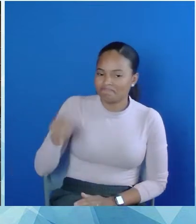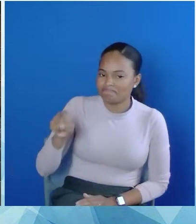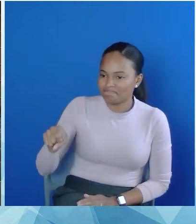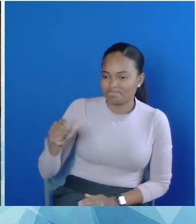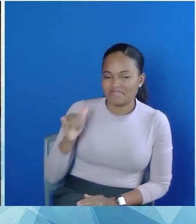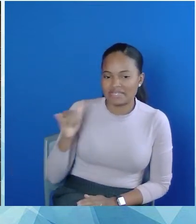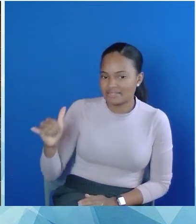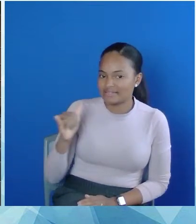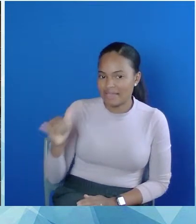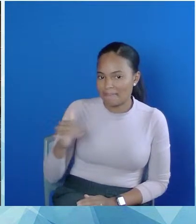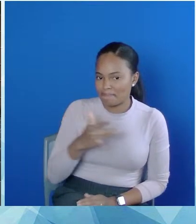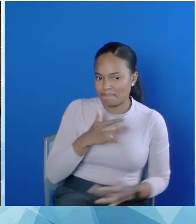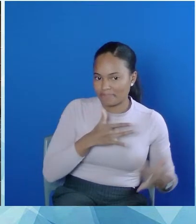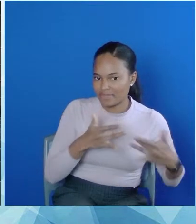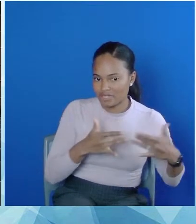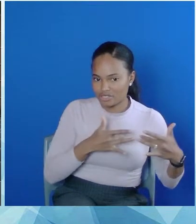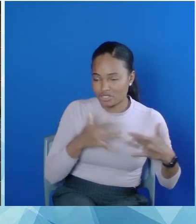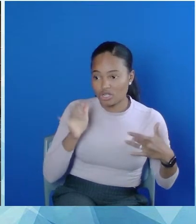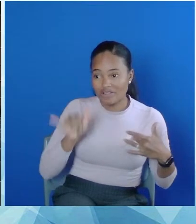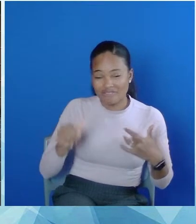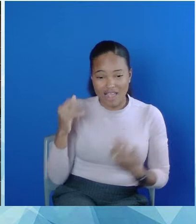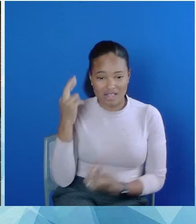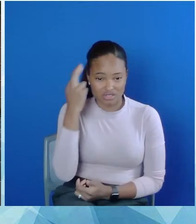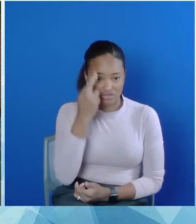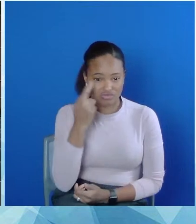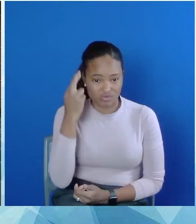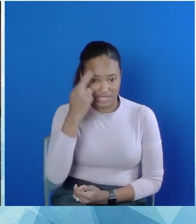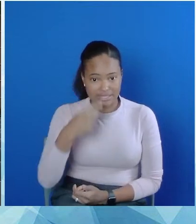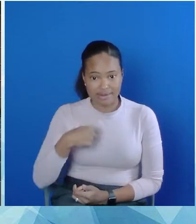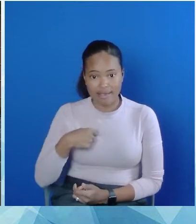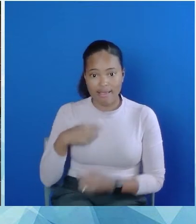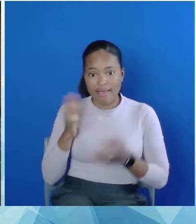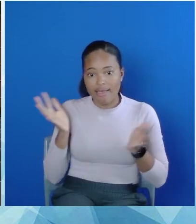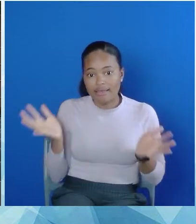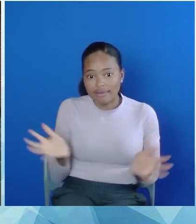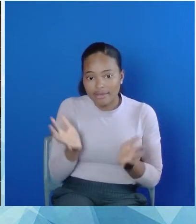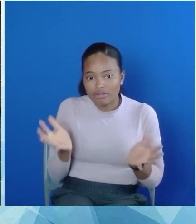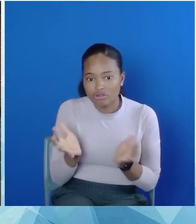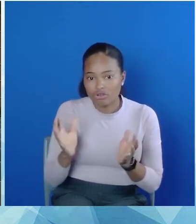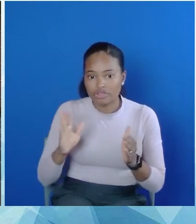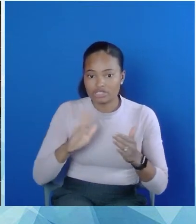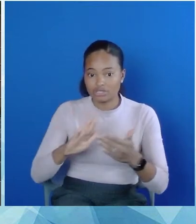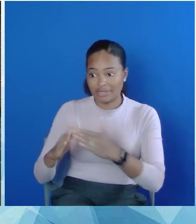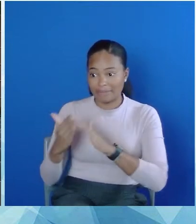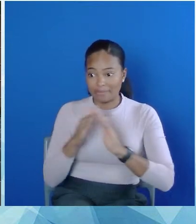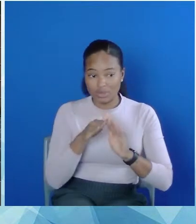as well, which is part of the reason why I am encouraging the community,